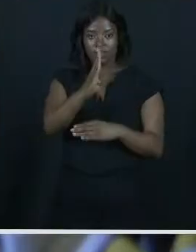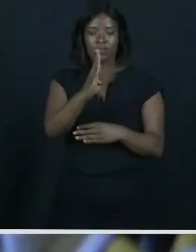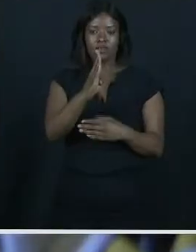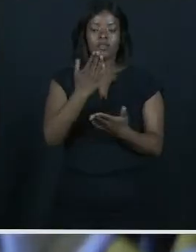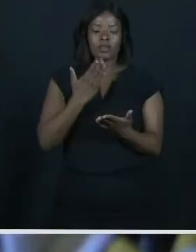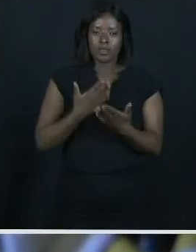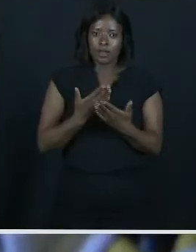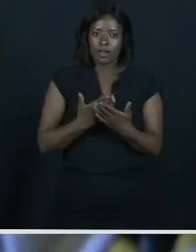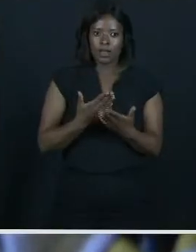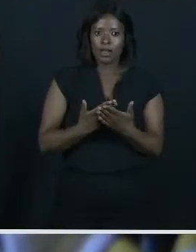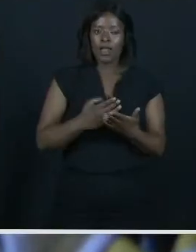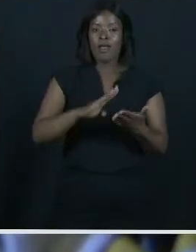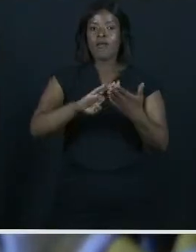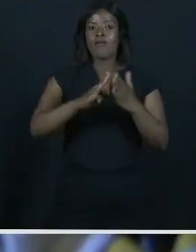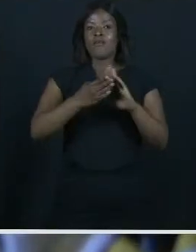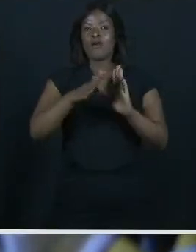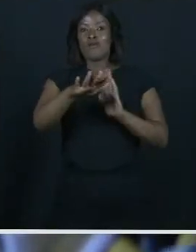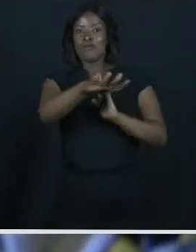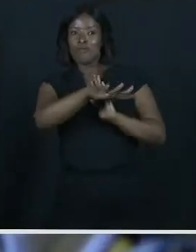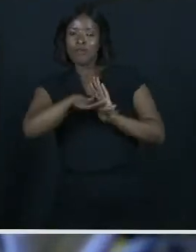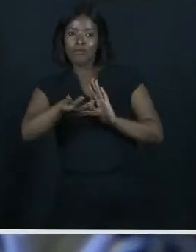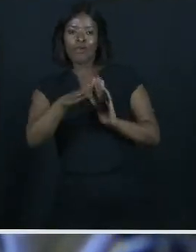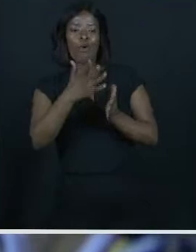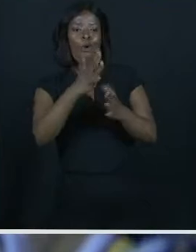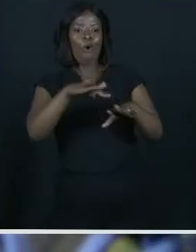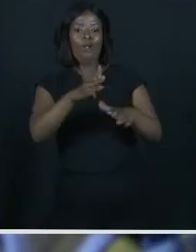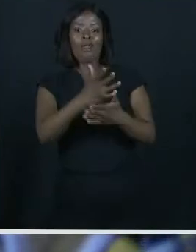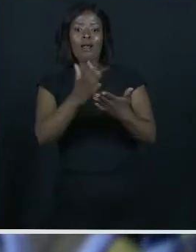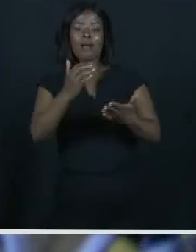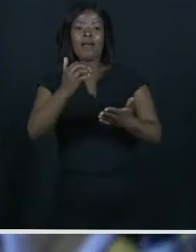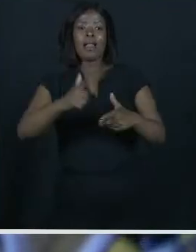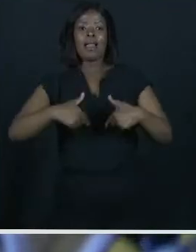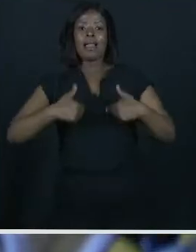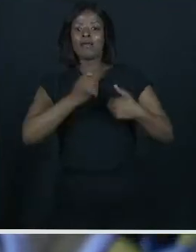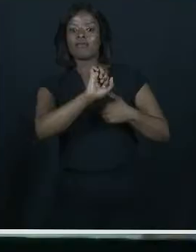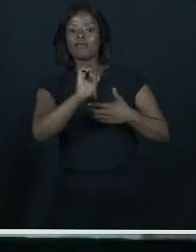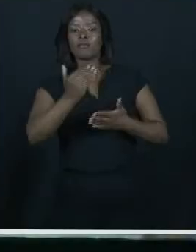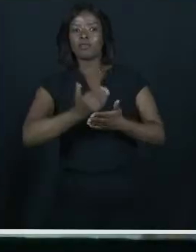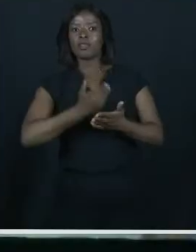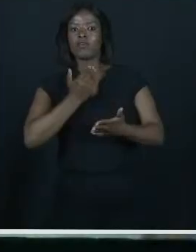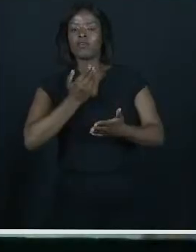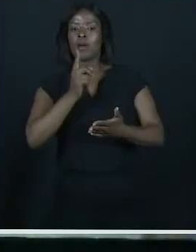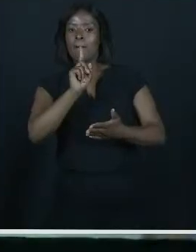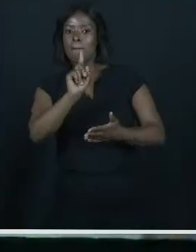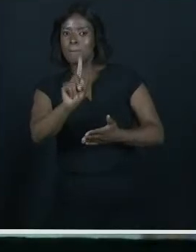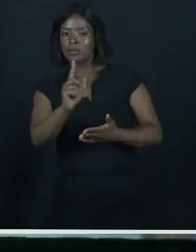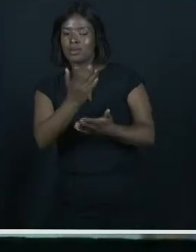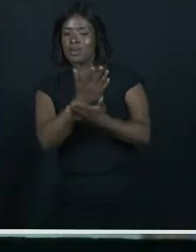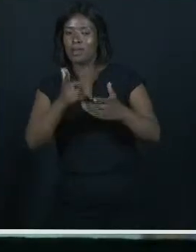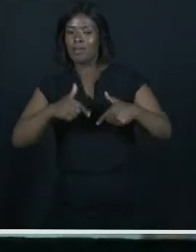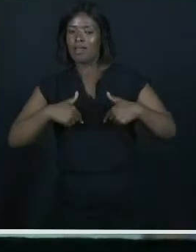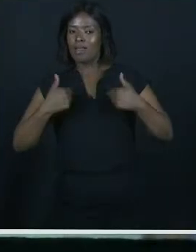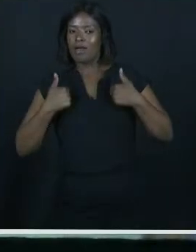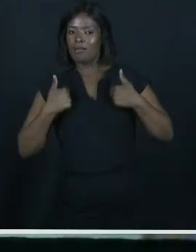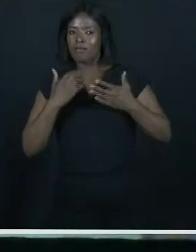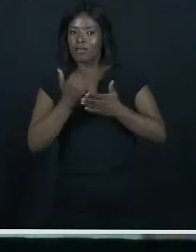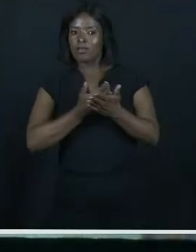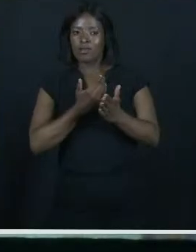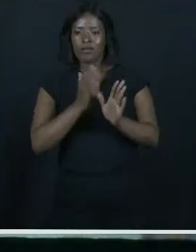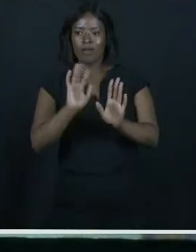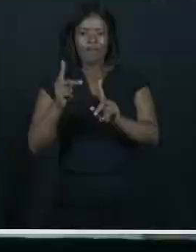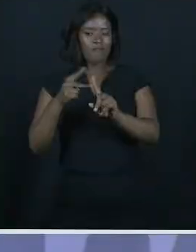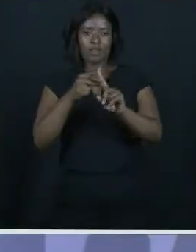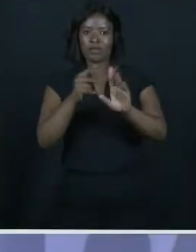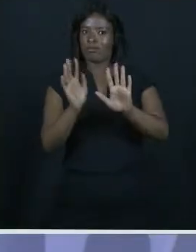supportive environment for the survivors, not the victims, the survivors,